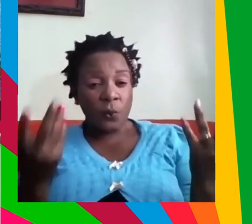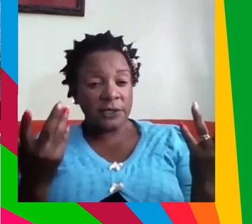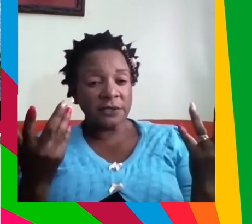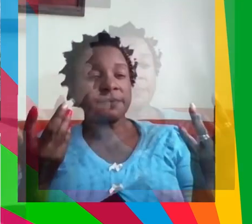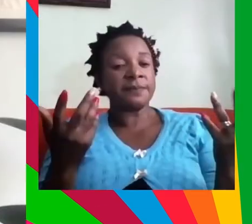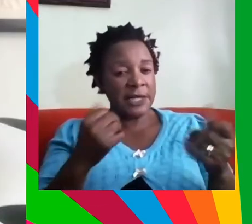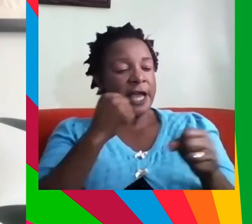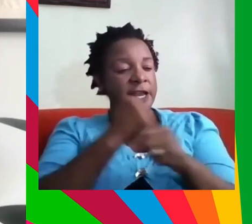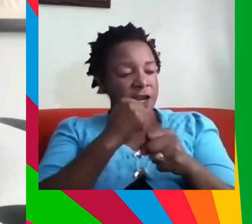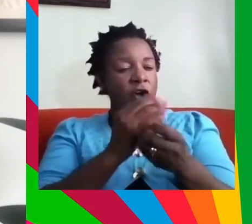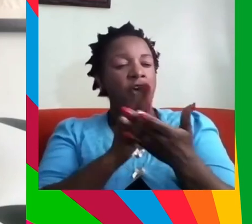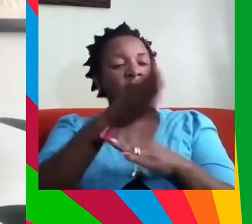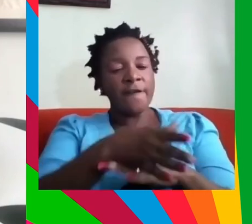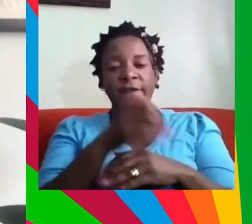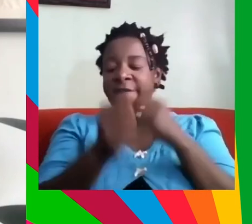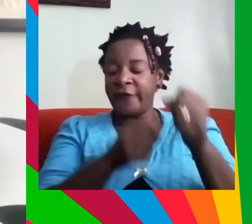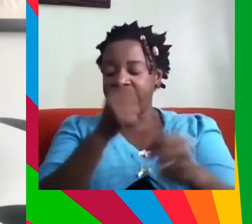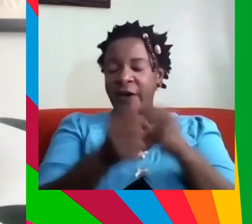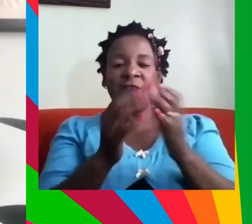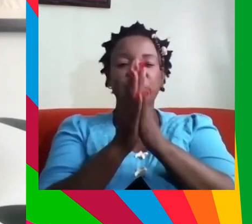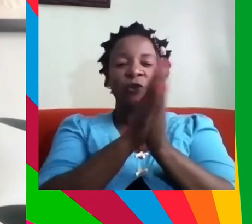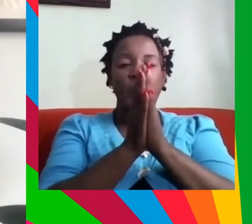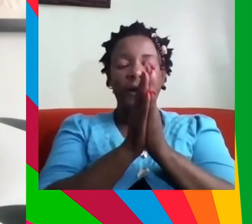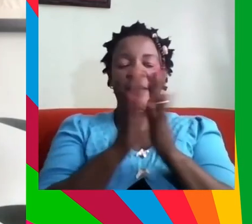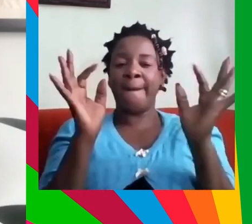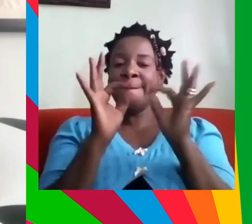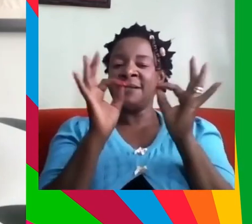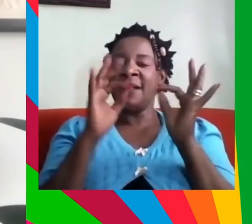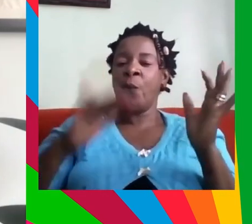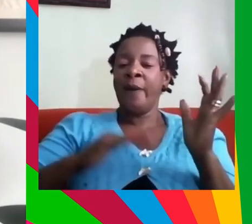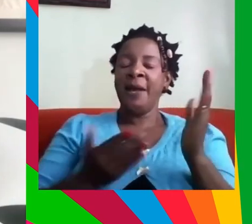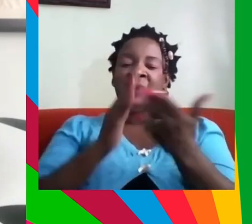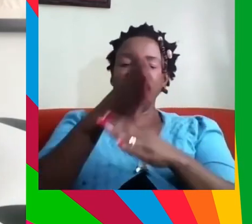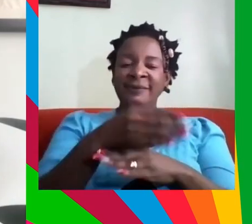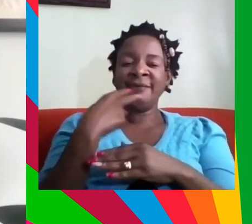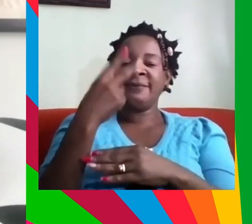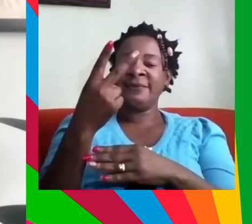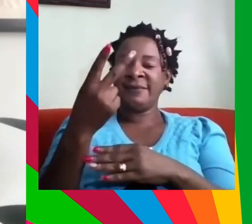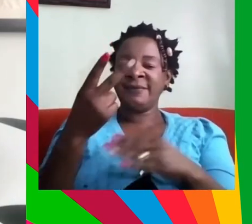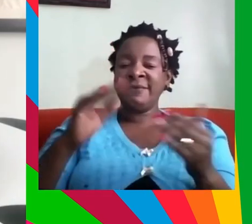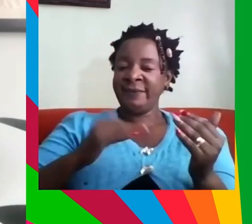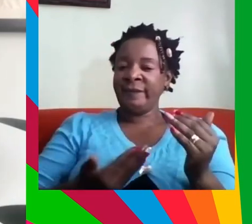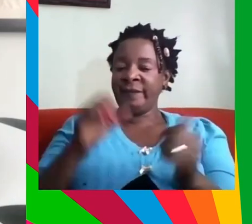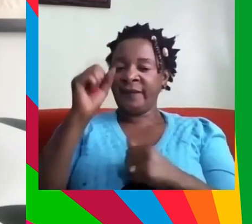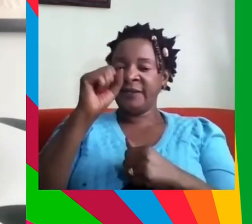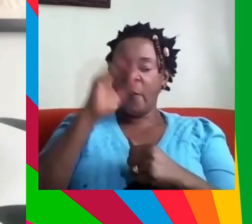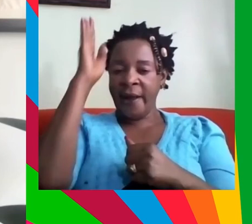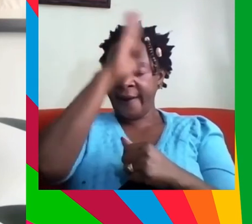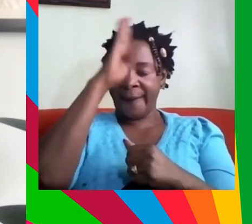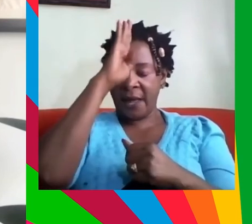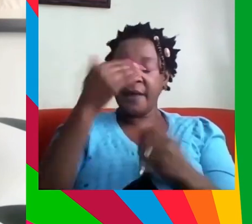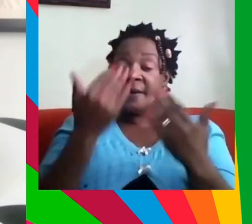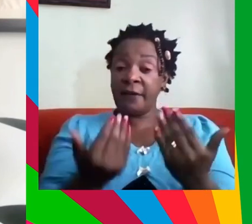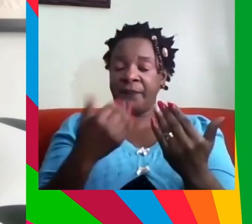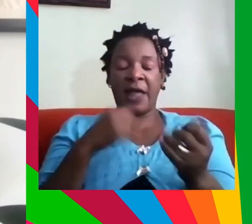over 55 stories of amazing women and over 200 weddings in Saudi. And at this point, I cannot